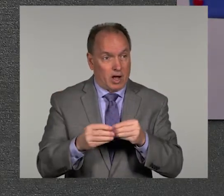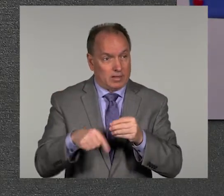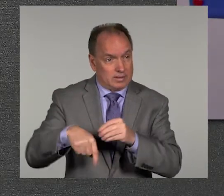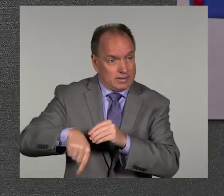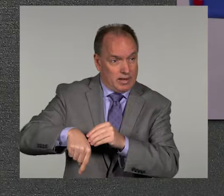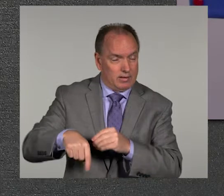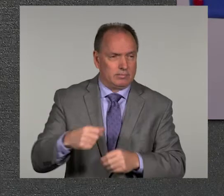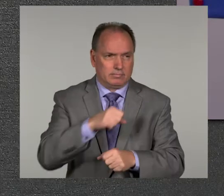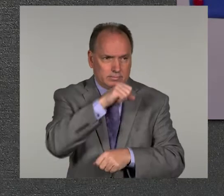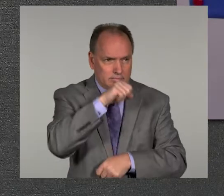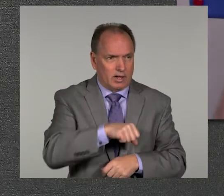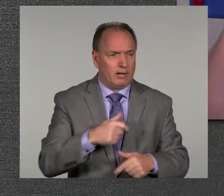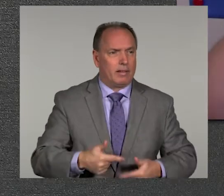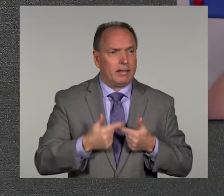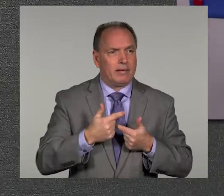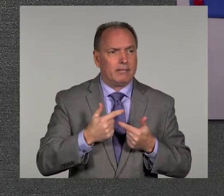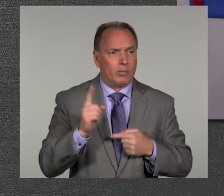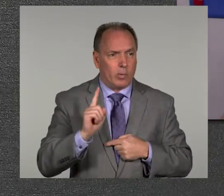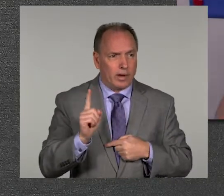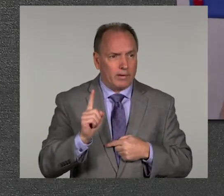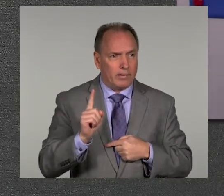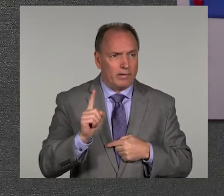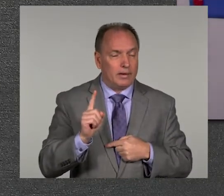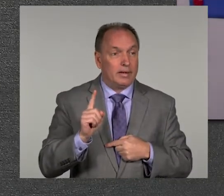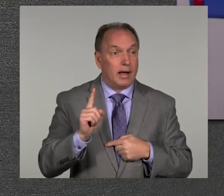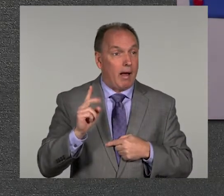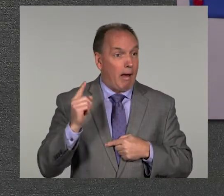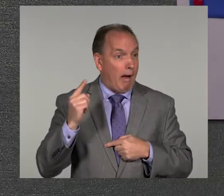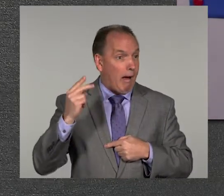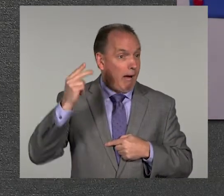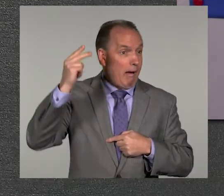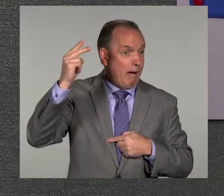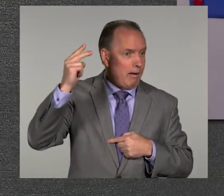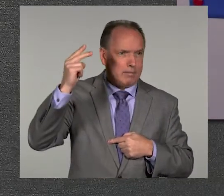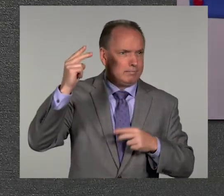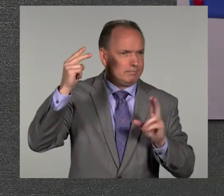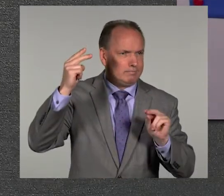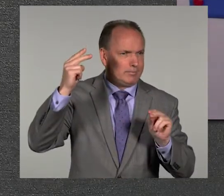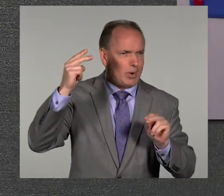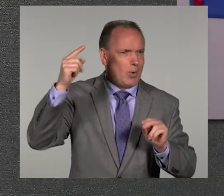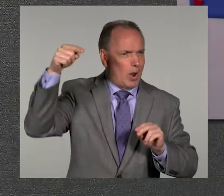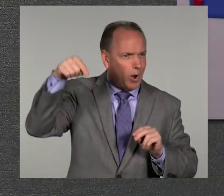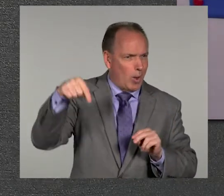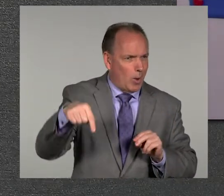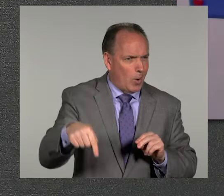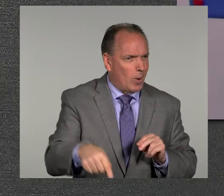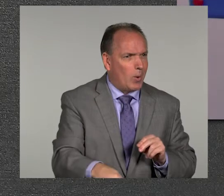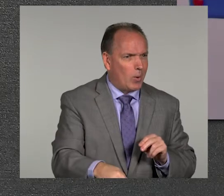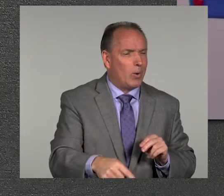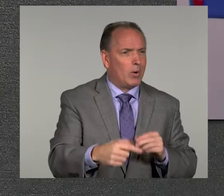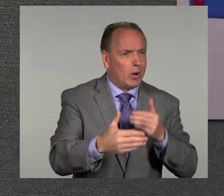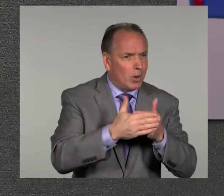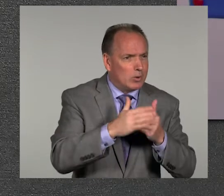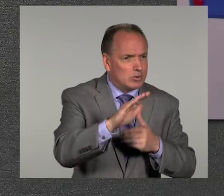cottontail rabbit likes to live in low areas, maybe like your backyard